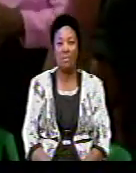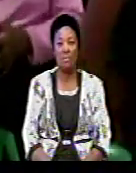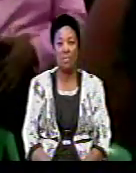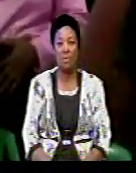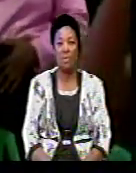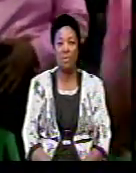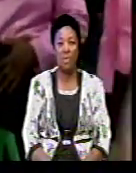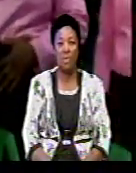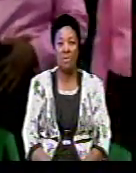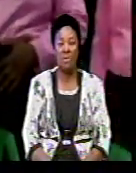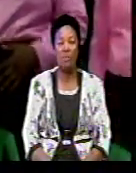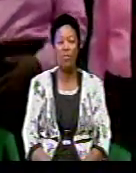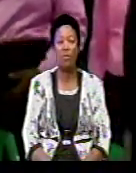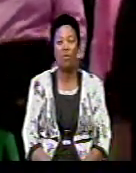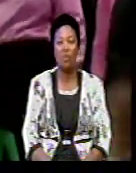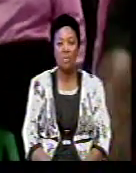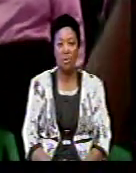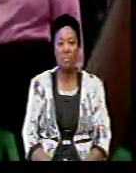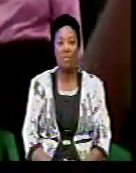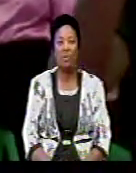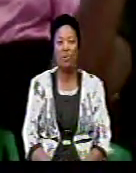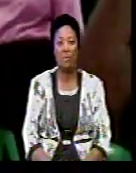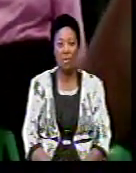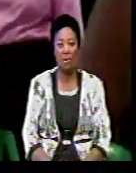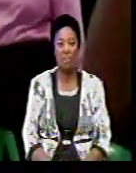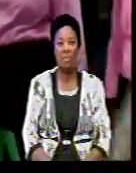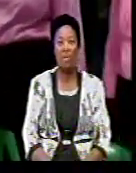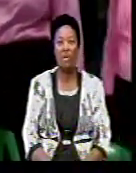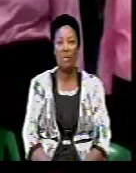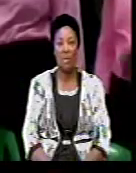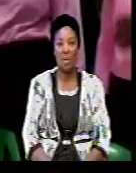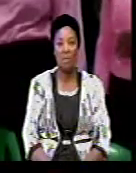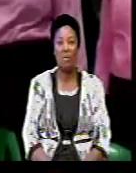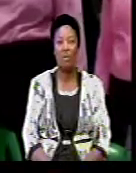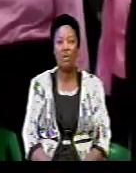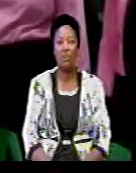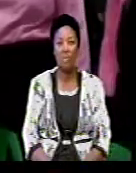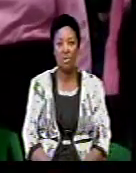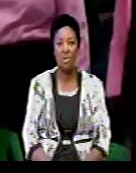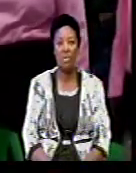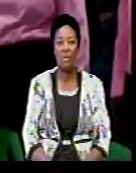Tonight is my night of transformation. Touch me tonight.